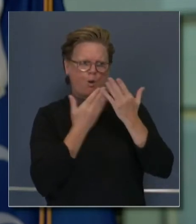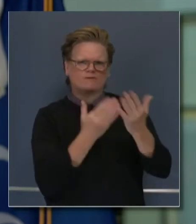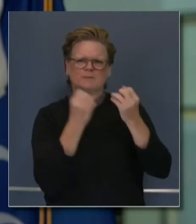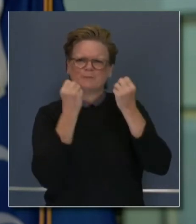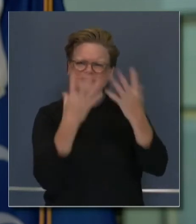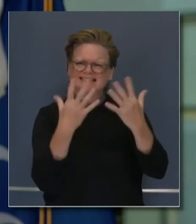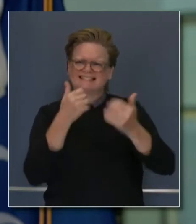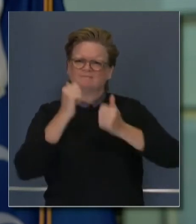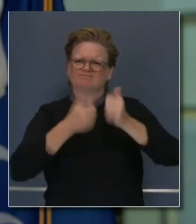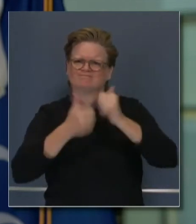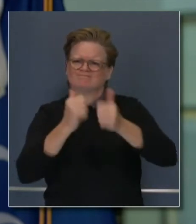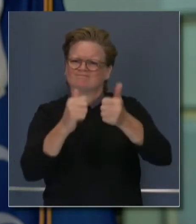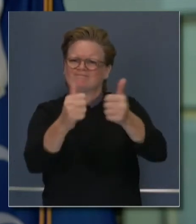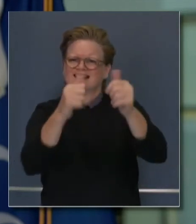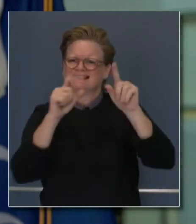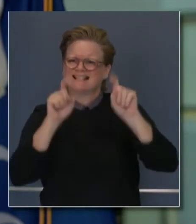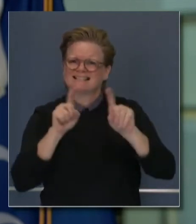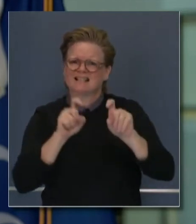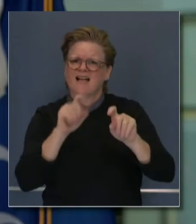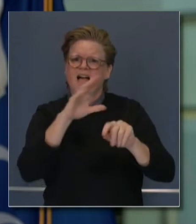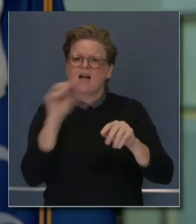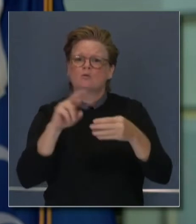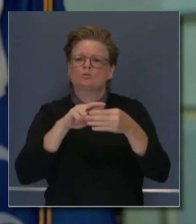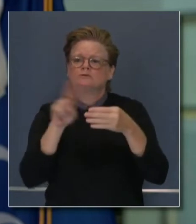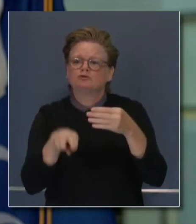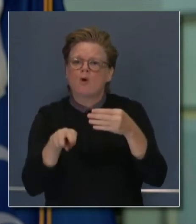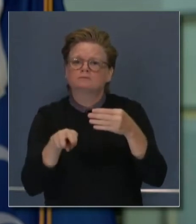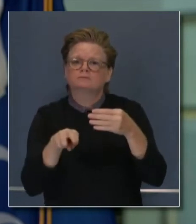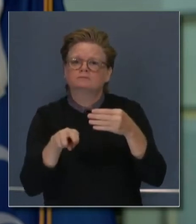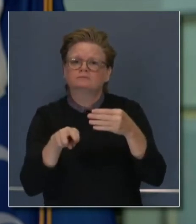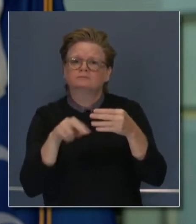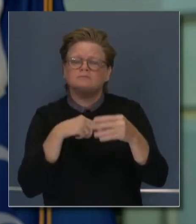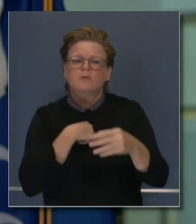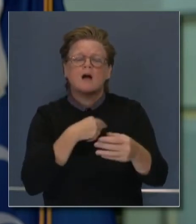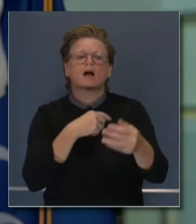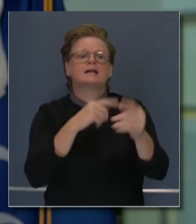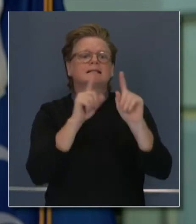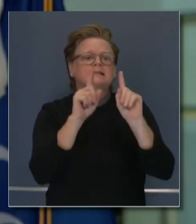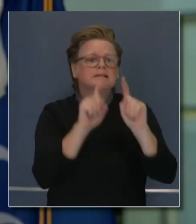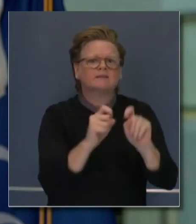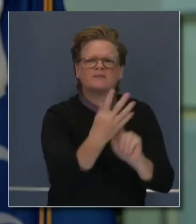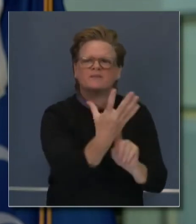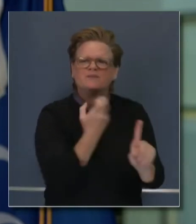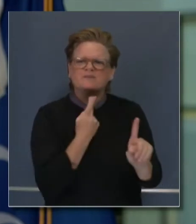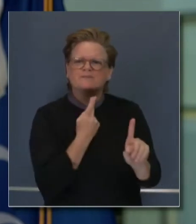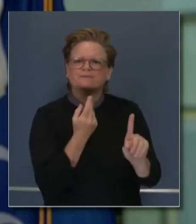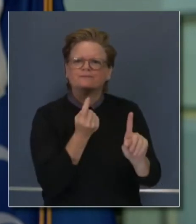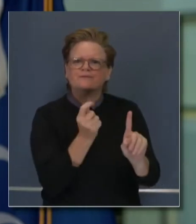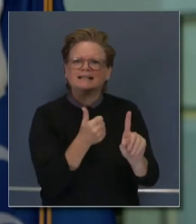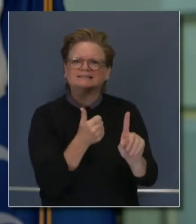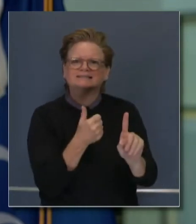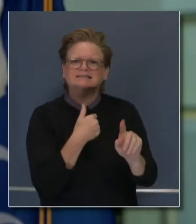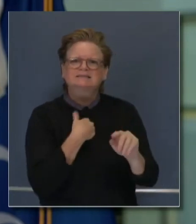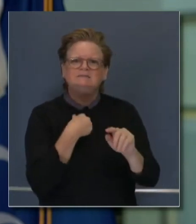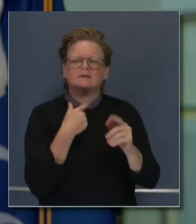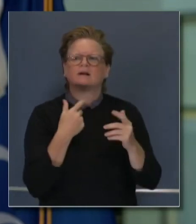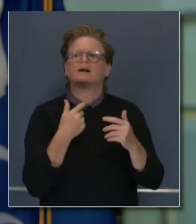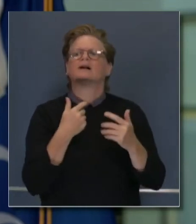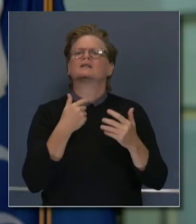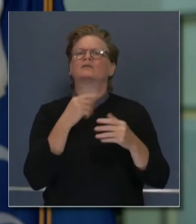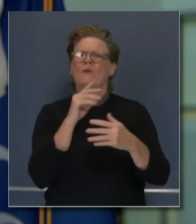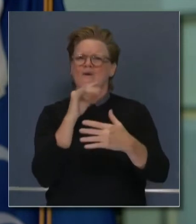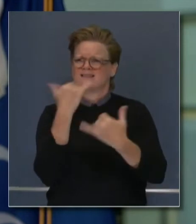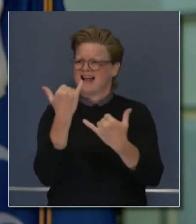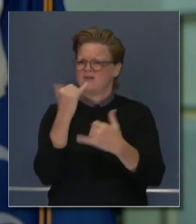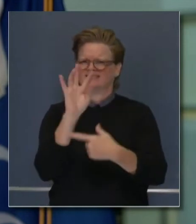daily case rates rather than just over 14 days, looking at those as a 7-day average, and introducing something that we